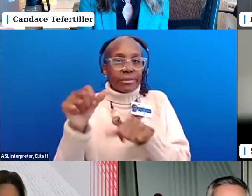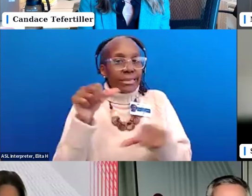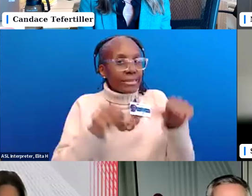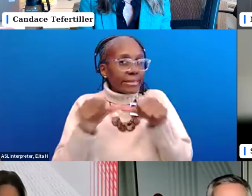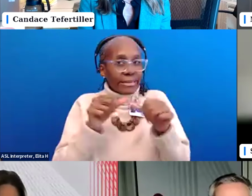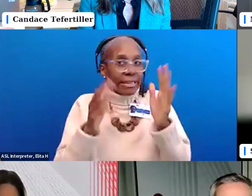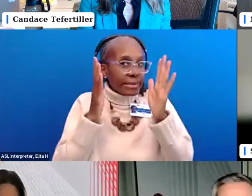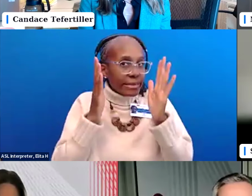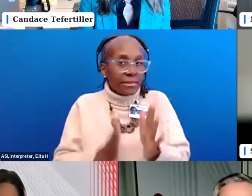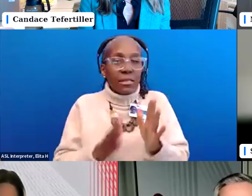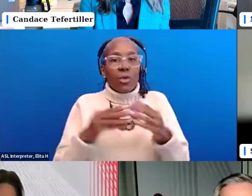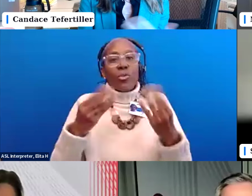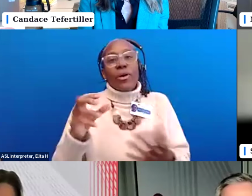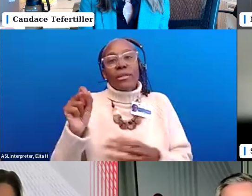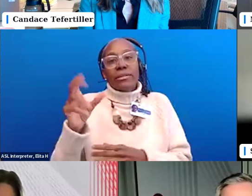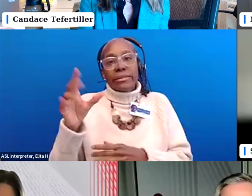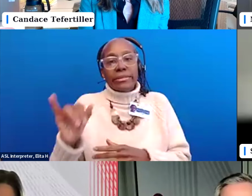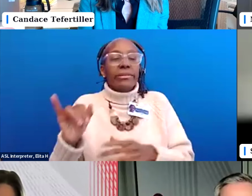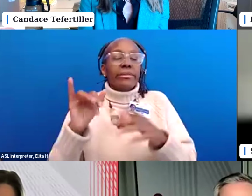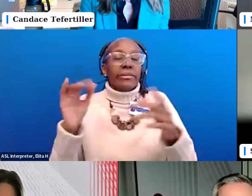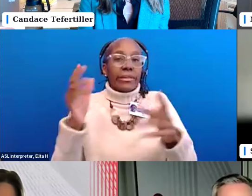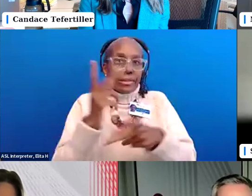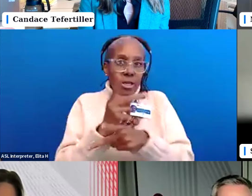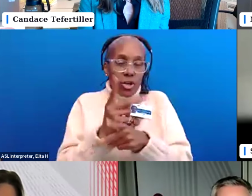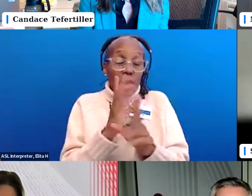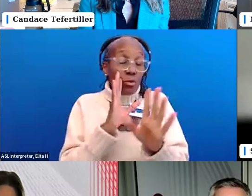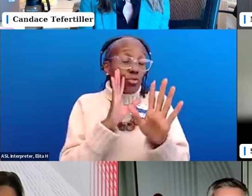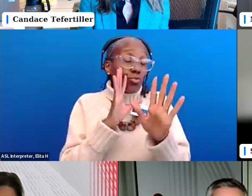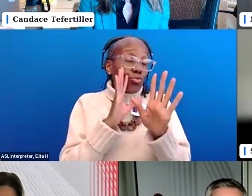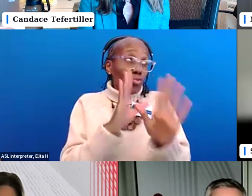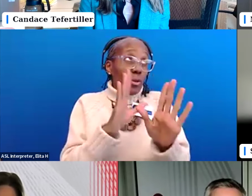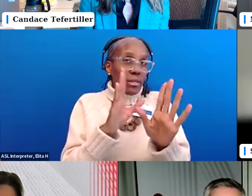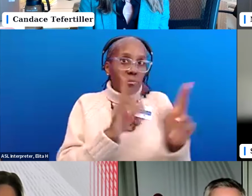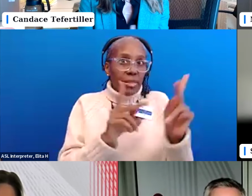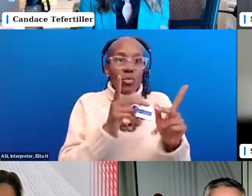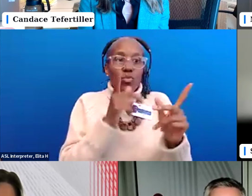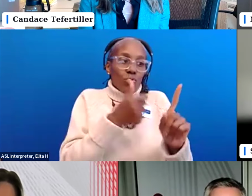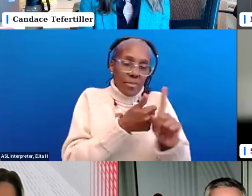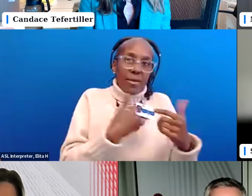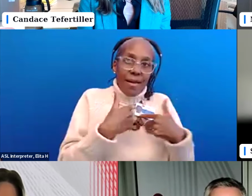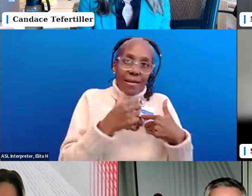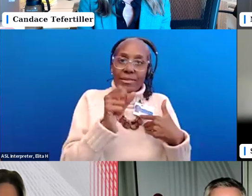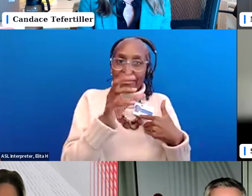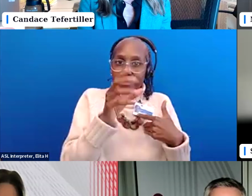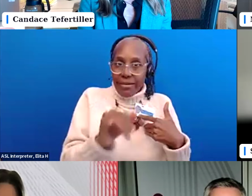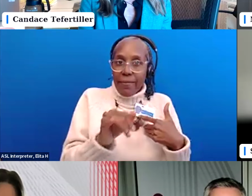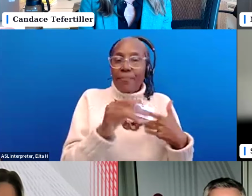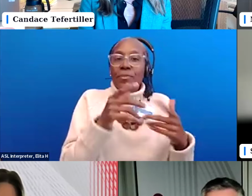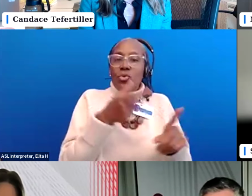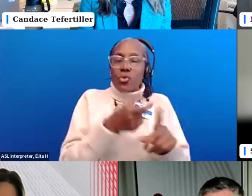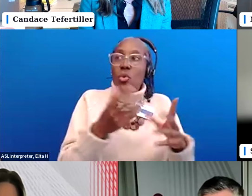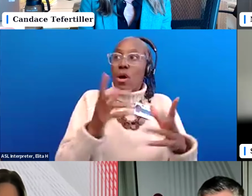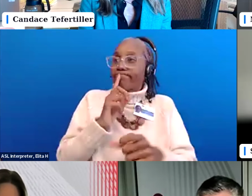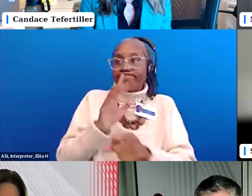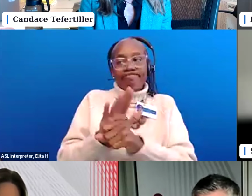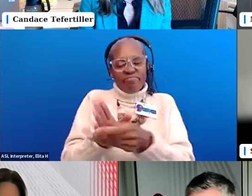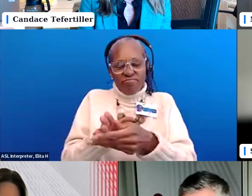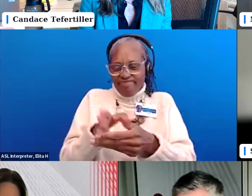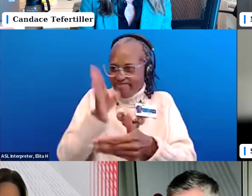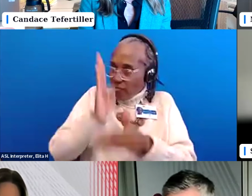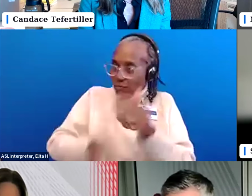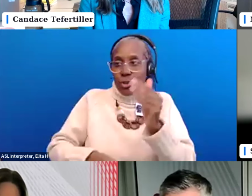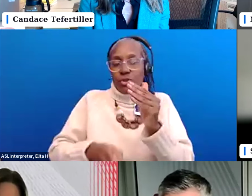are providing spinal cord injury care, and really just some fantastic people who have spinal cord injury who are committed to really finishing this trial and doing a